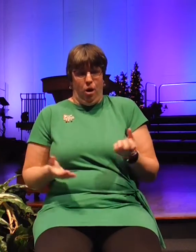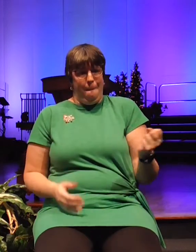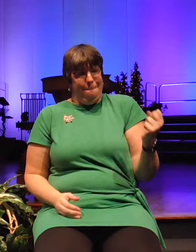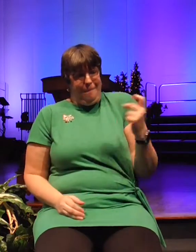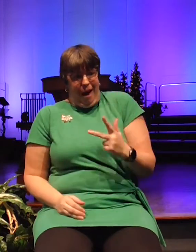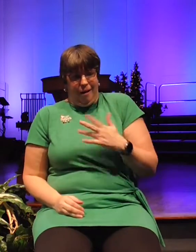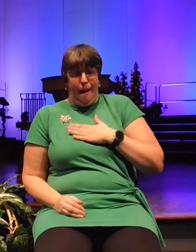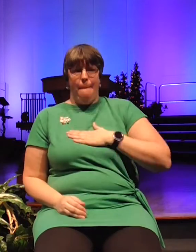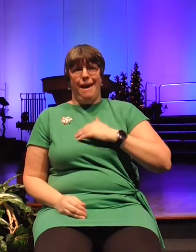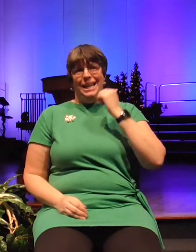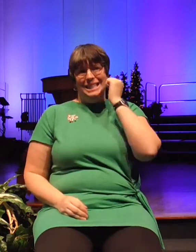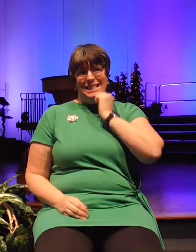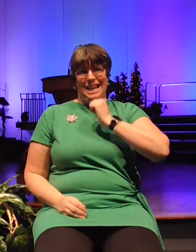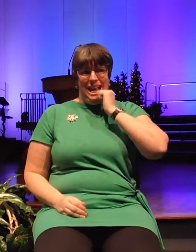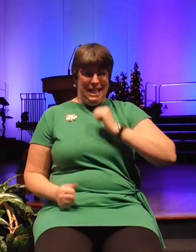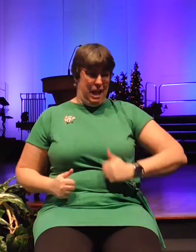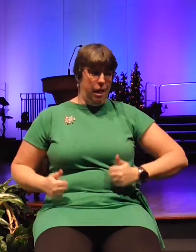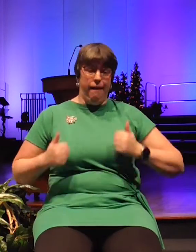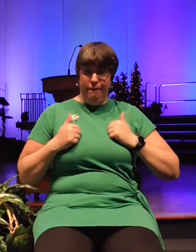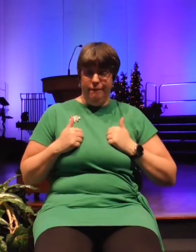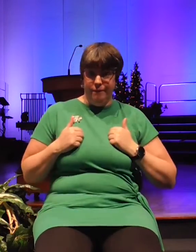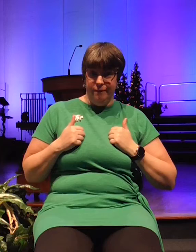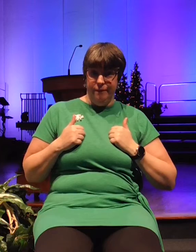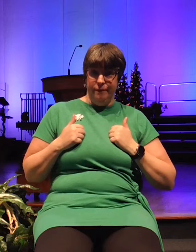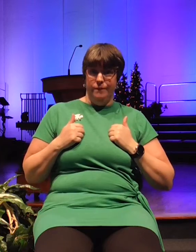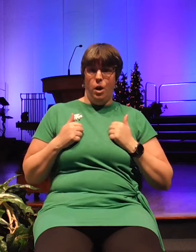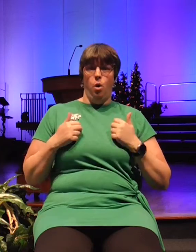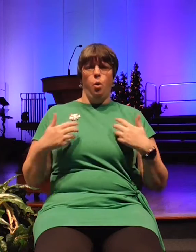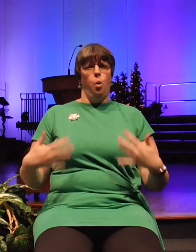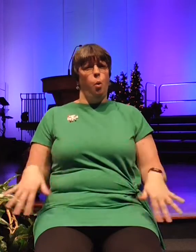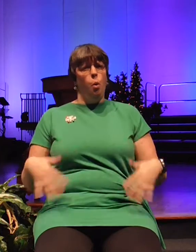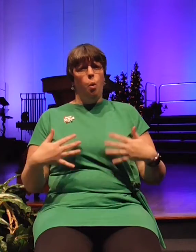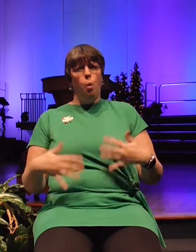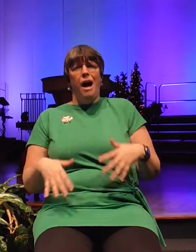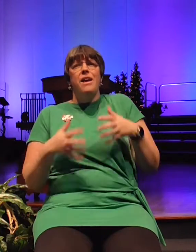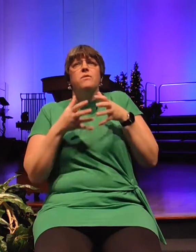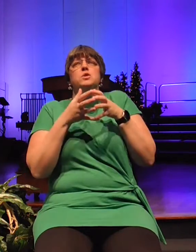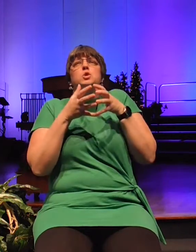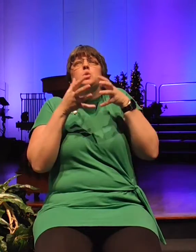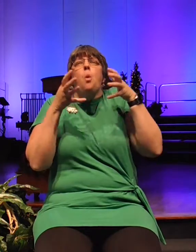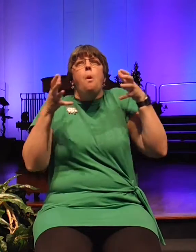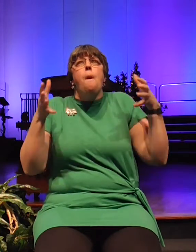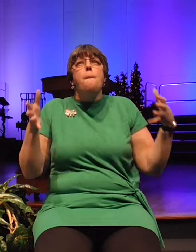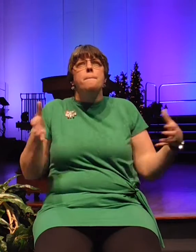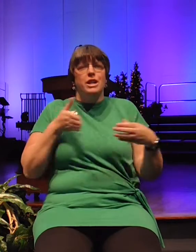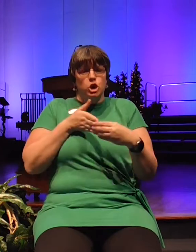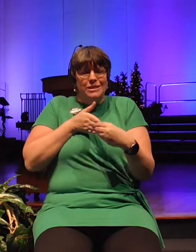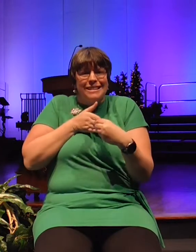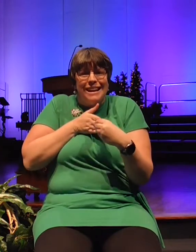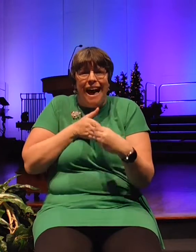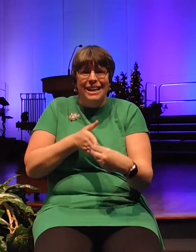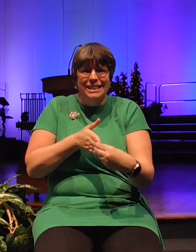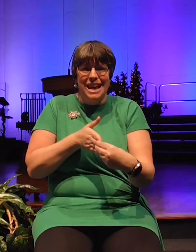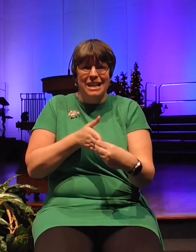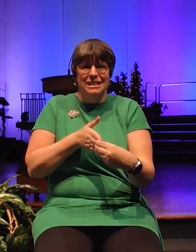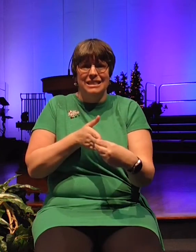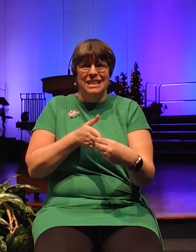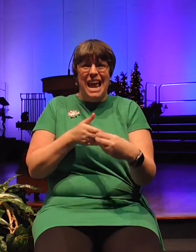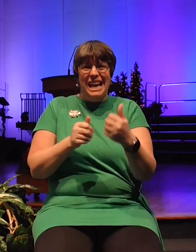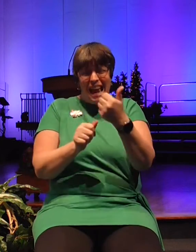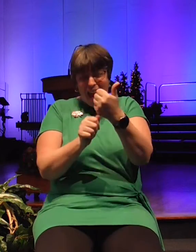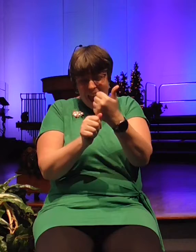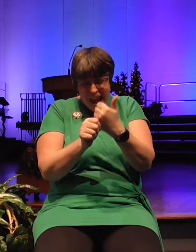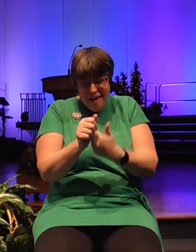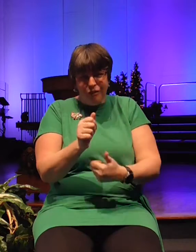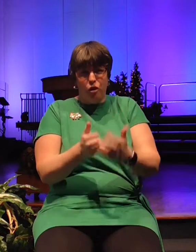daily life and the work that I do, so much guidance in every realm